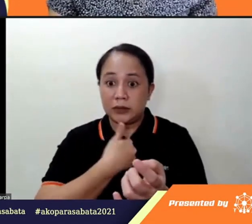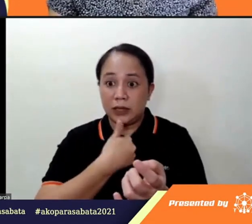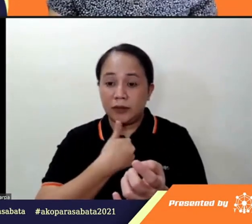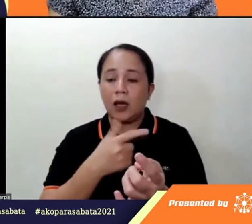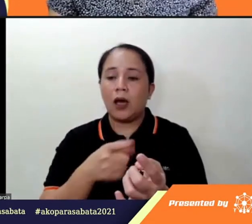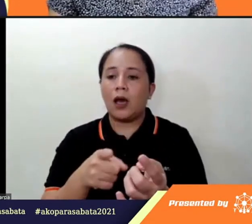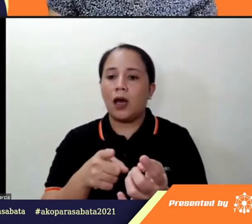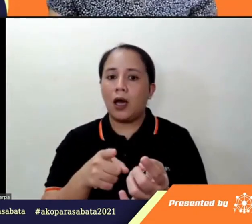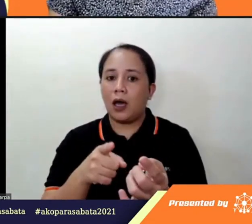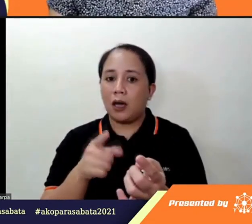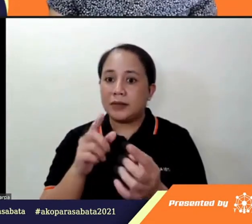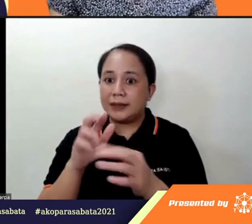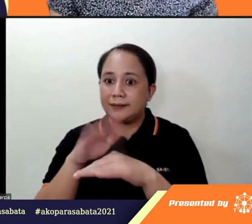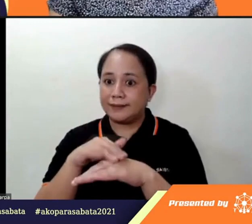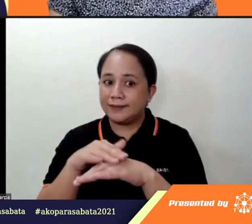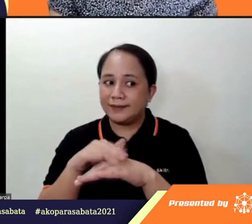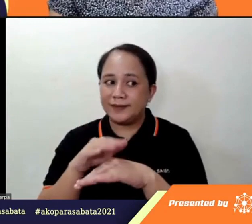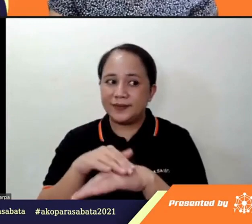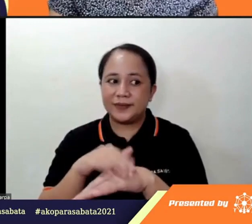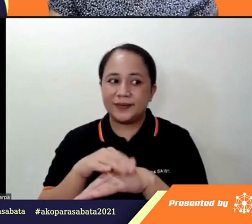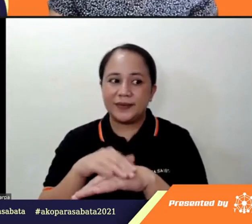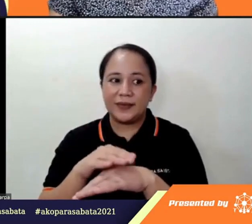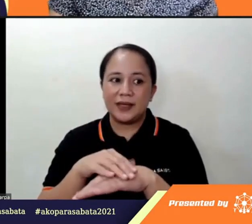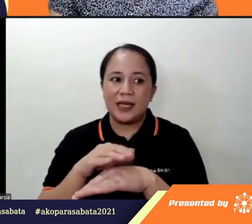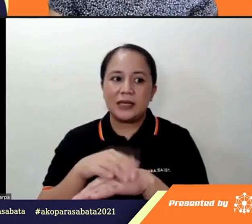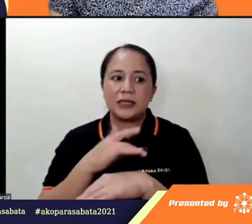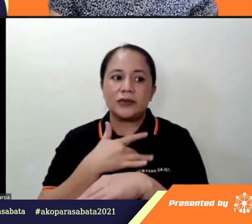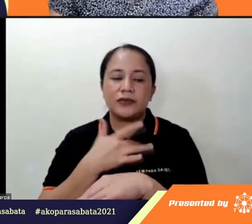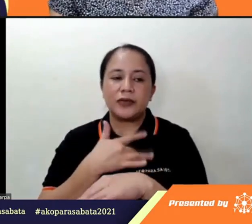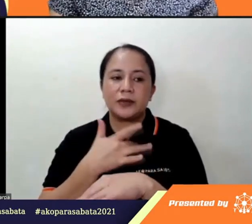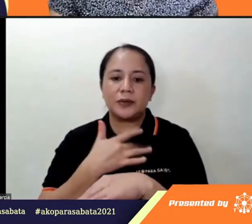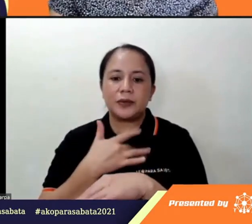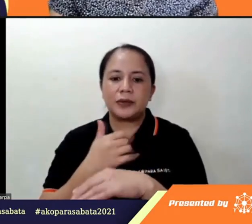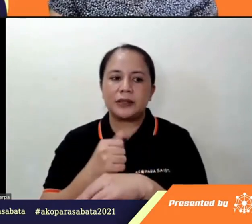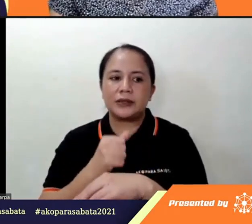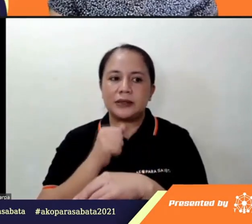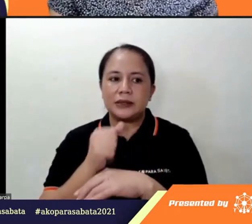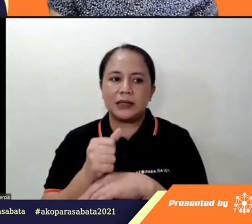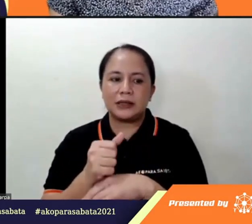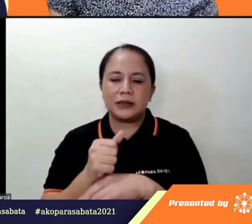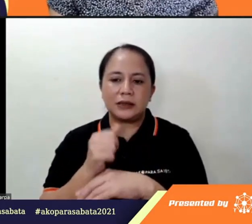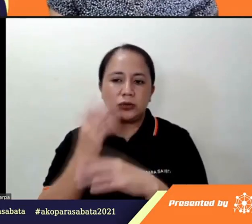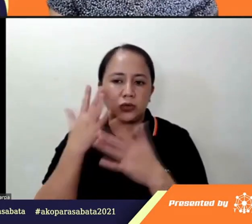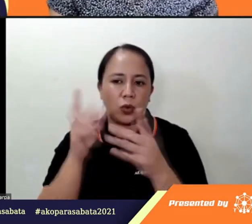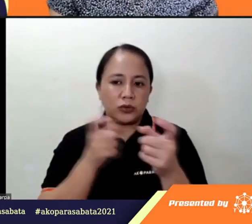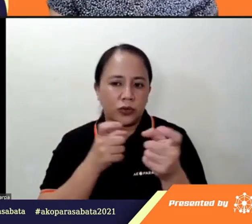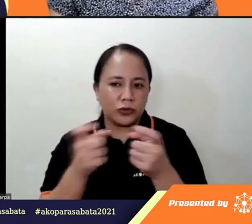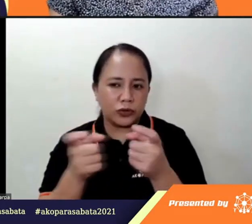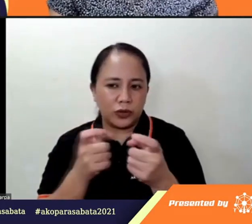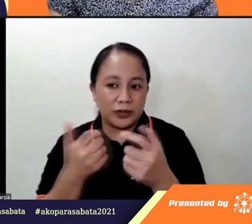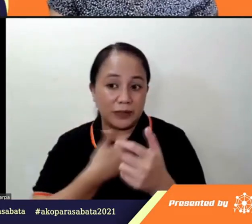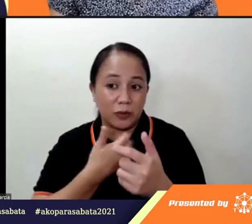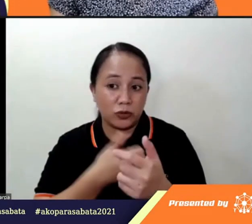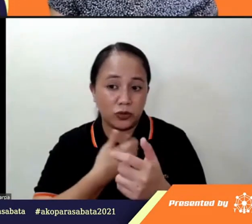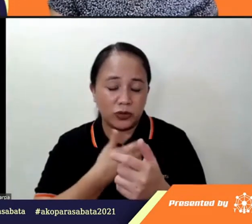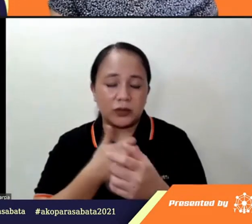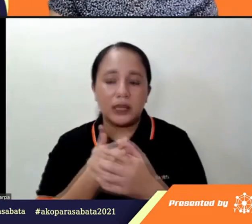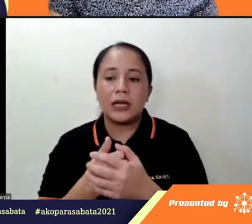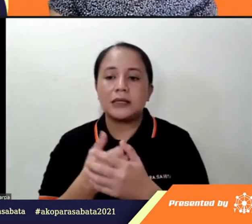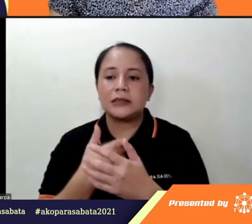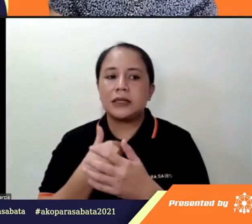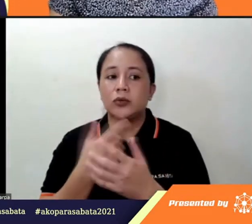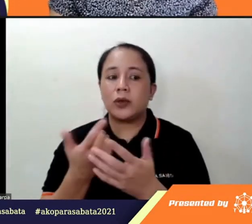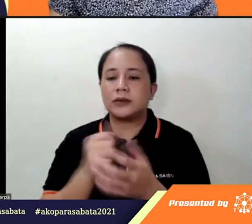red flags na they're feeling some things but they don't know how to regulate their emotion. So they try to